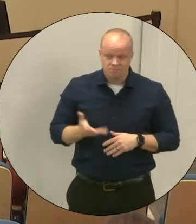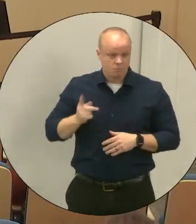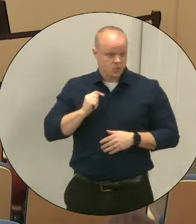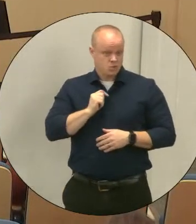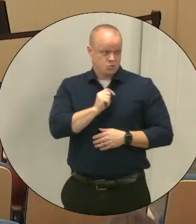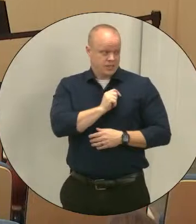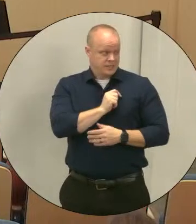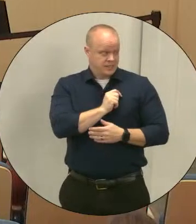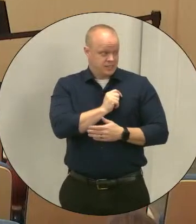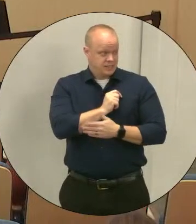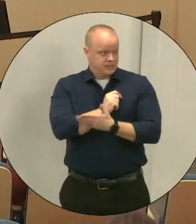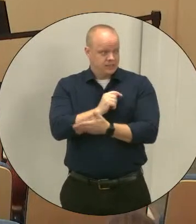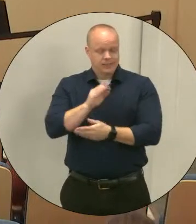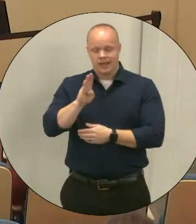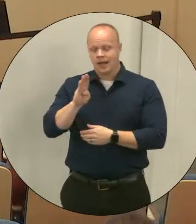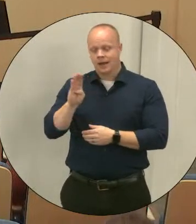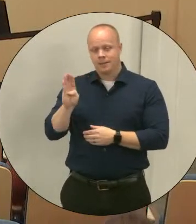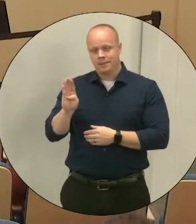Trustee Barron.